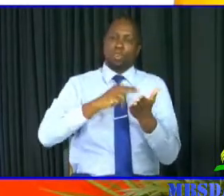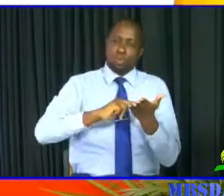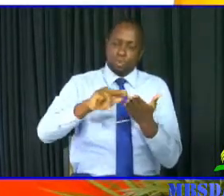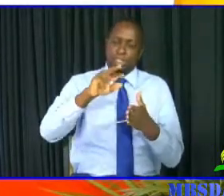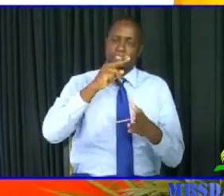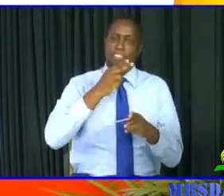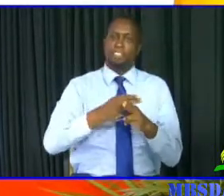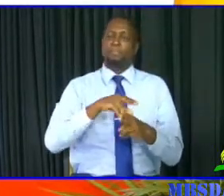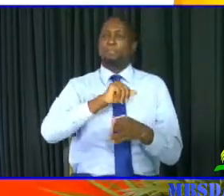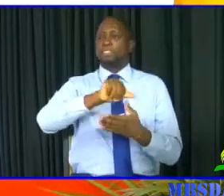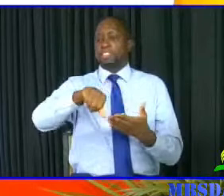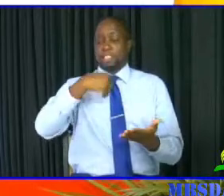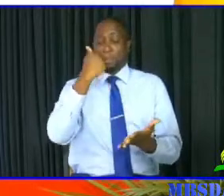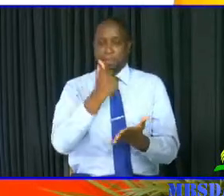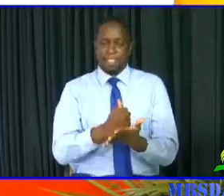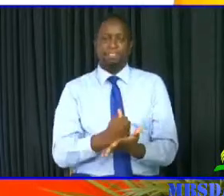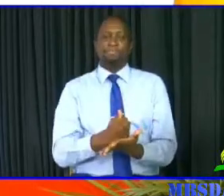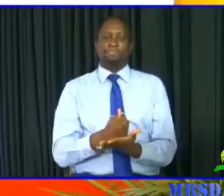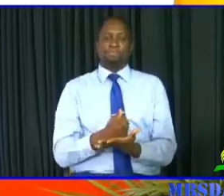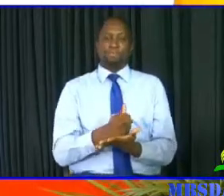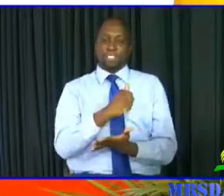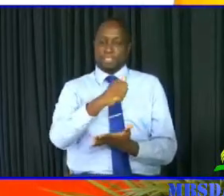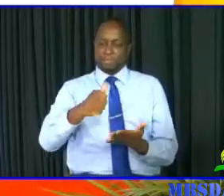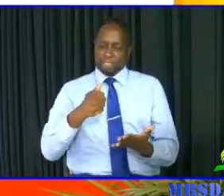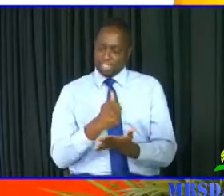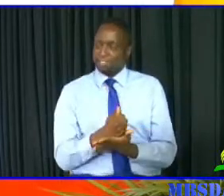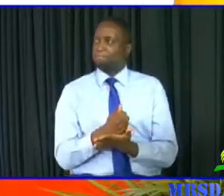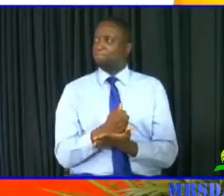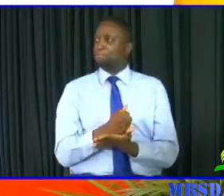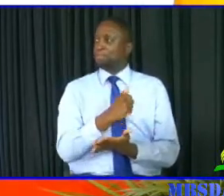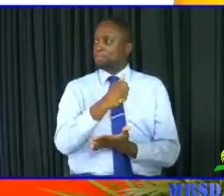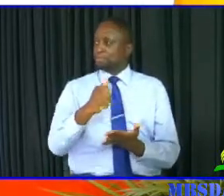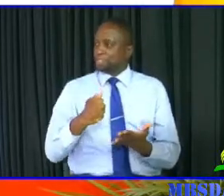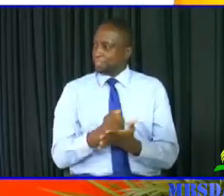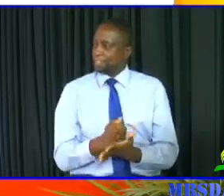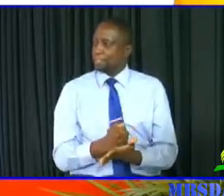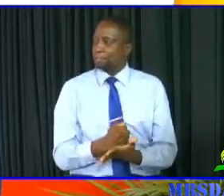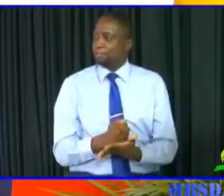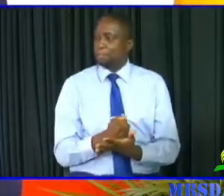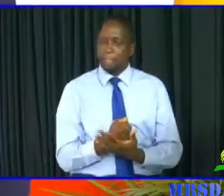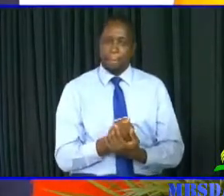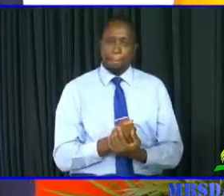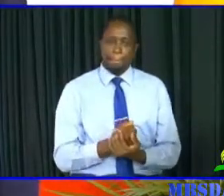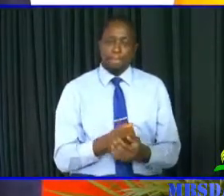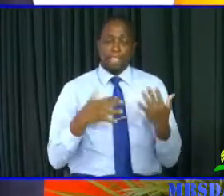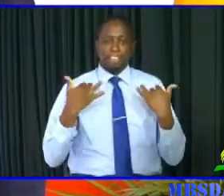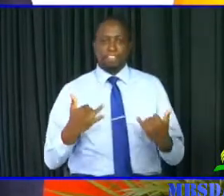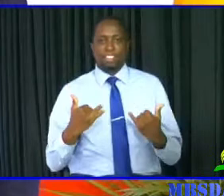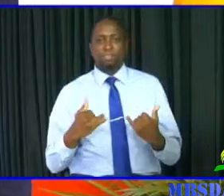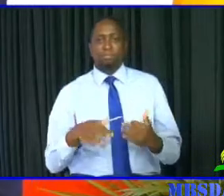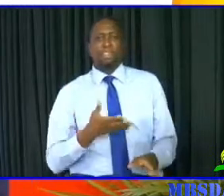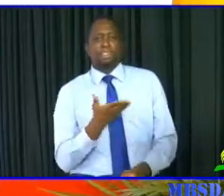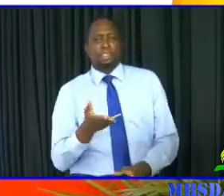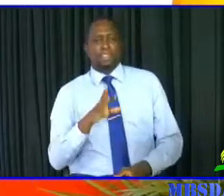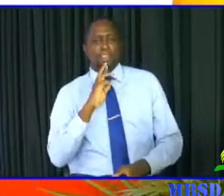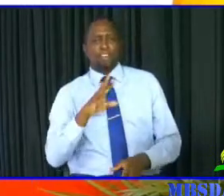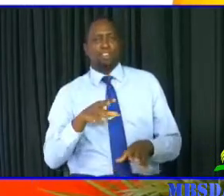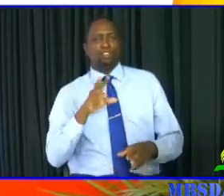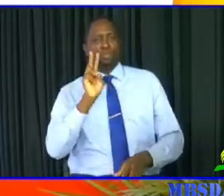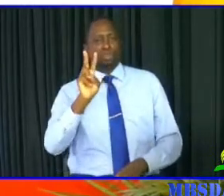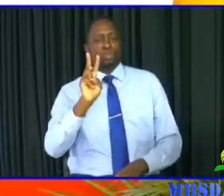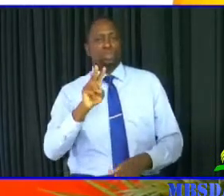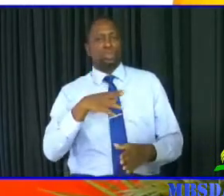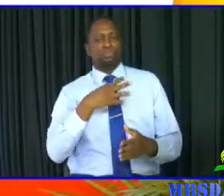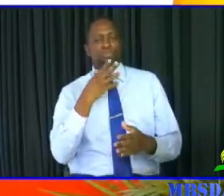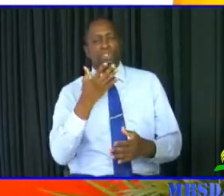name. Amen. Amen, amen, amen. Now, there are two things that